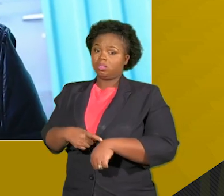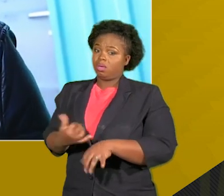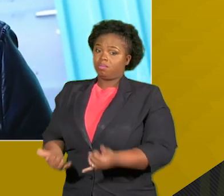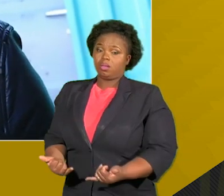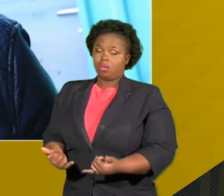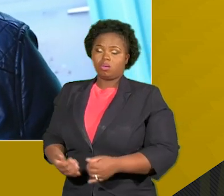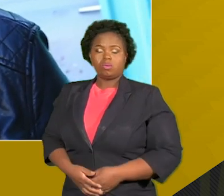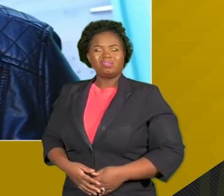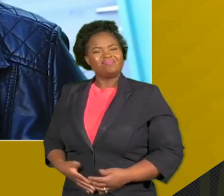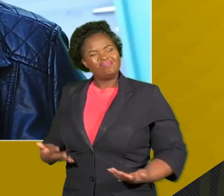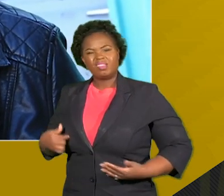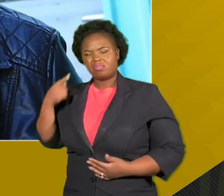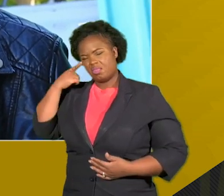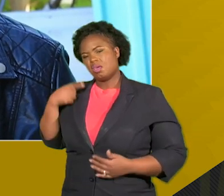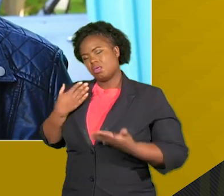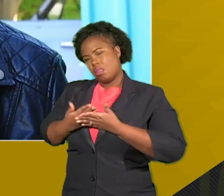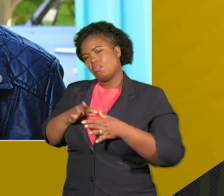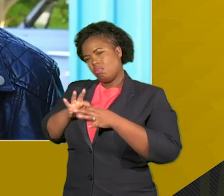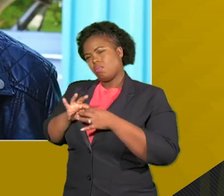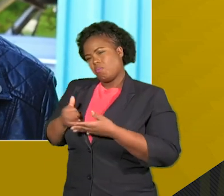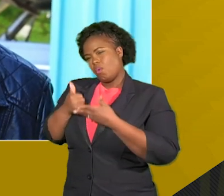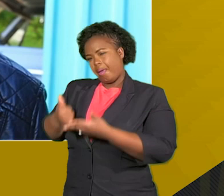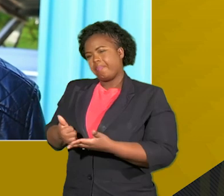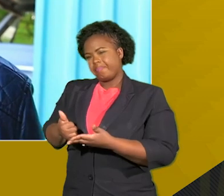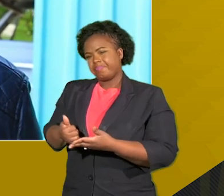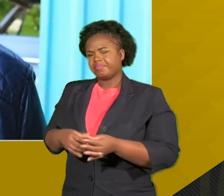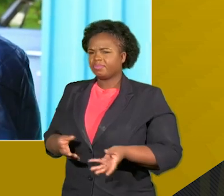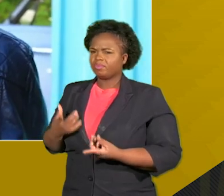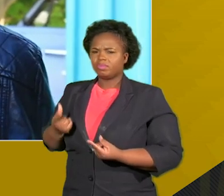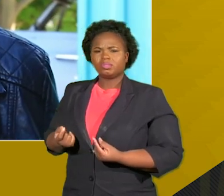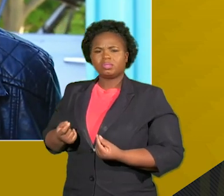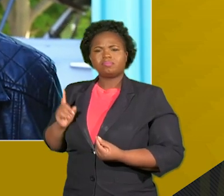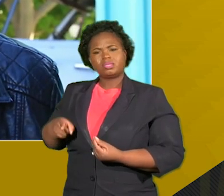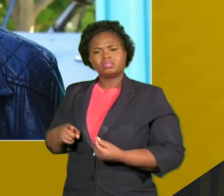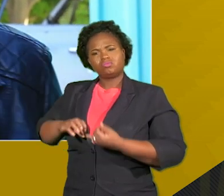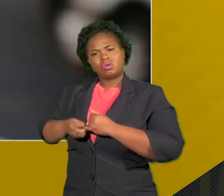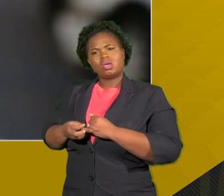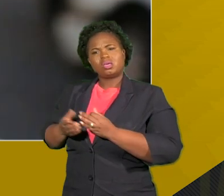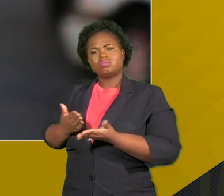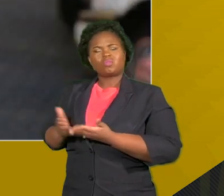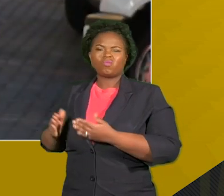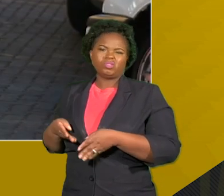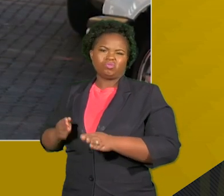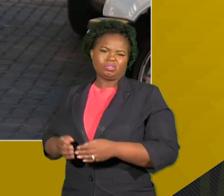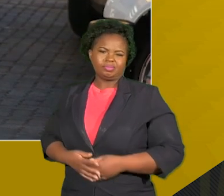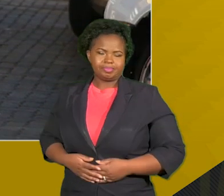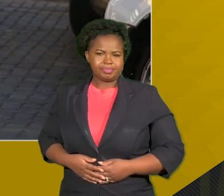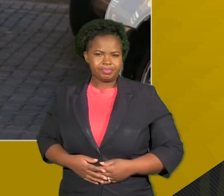So I think I would do something related to that, kind of find them things to do, so to just get them off the street.